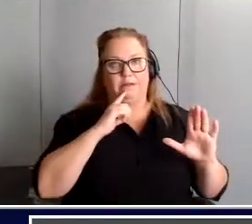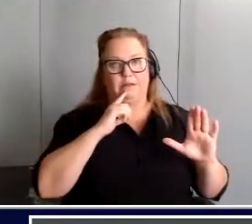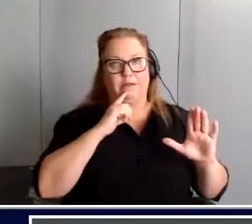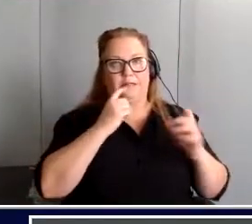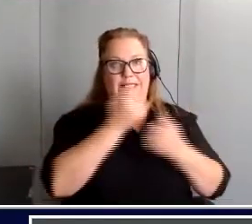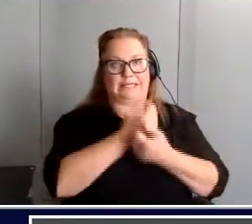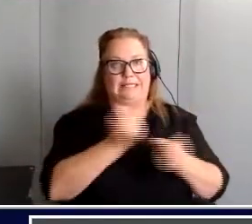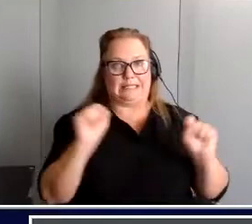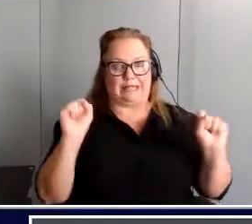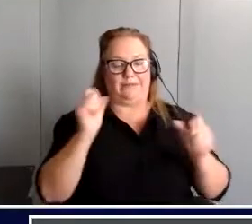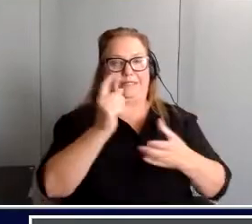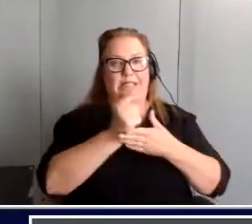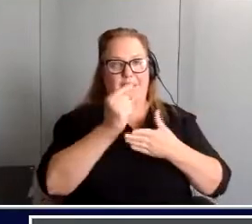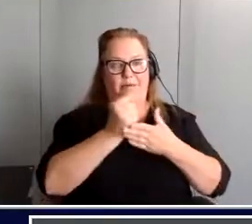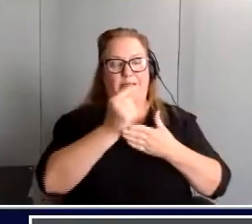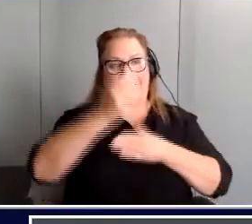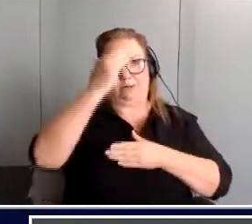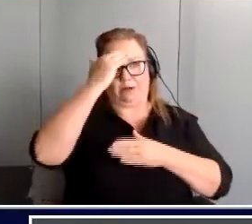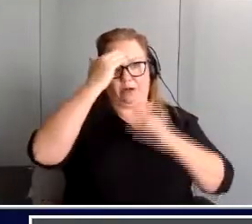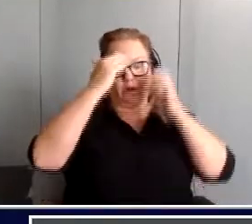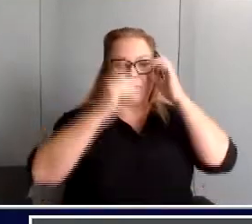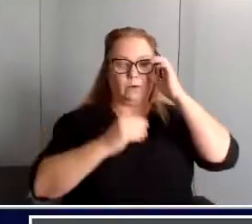safest therapies known to man,